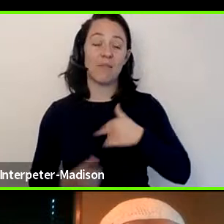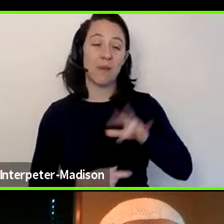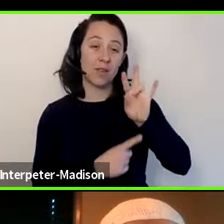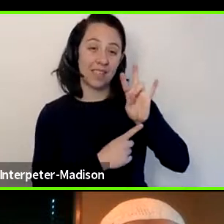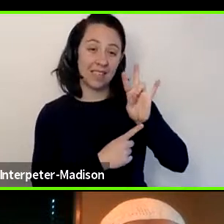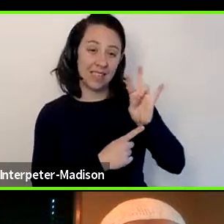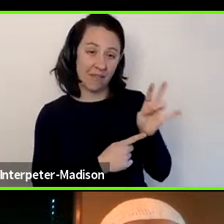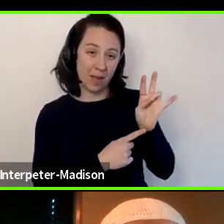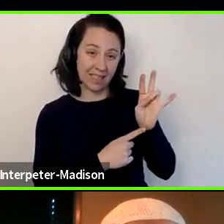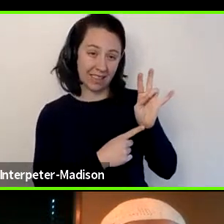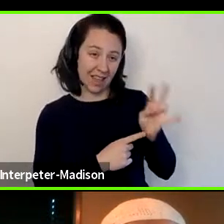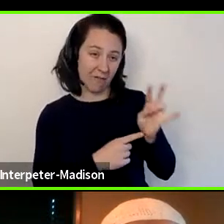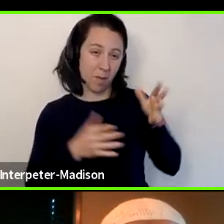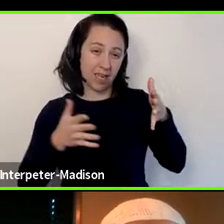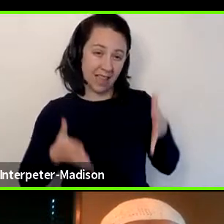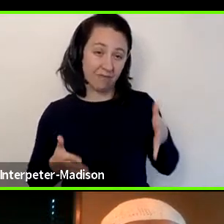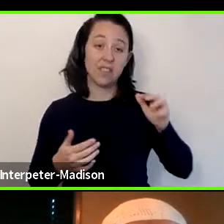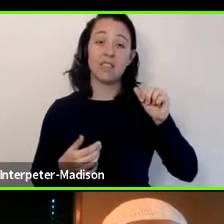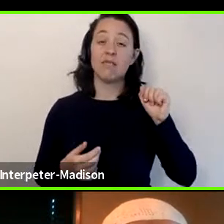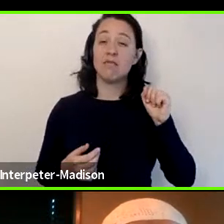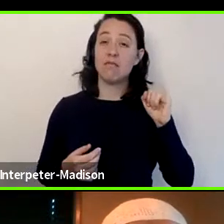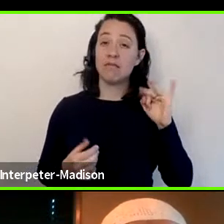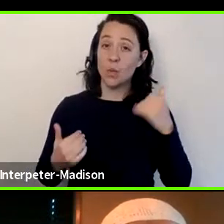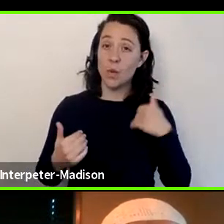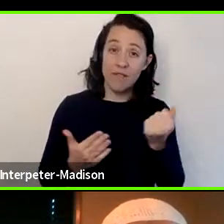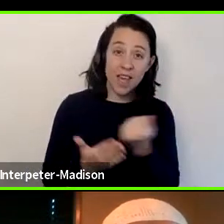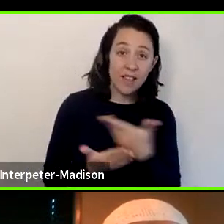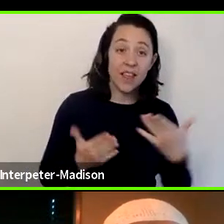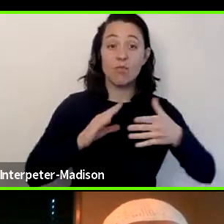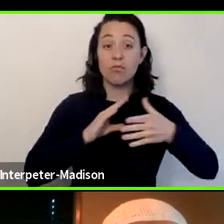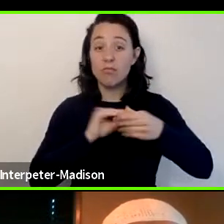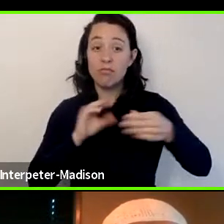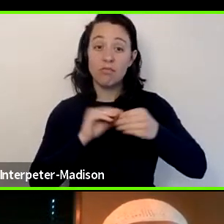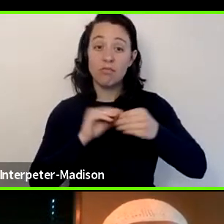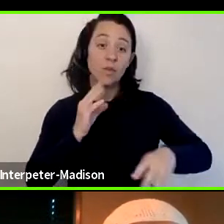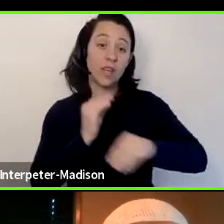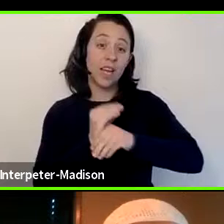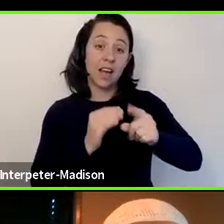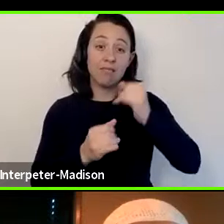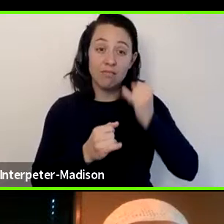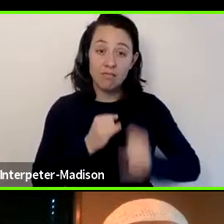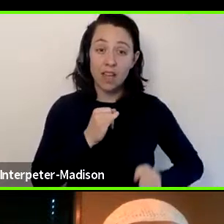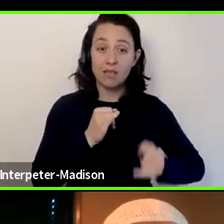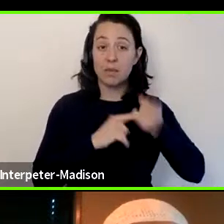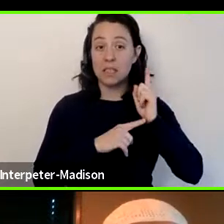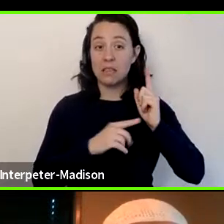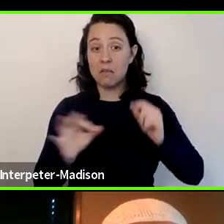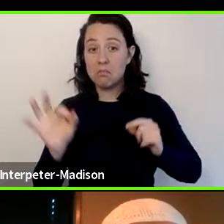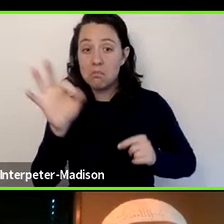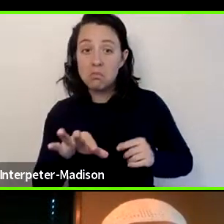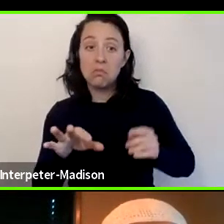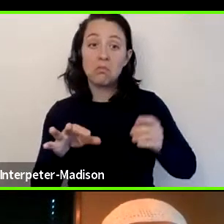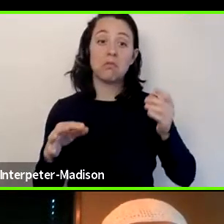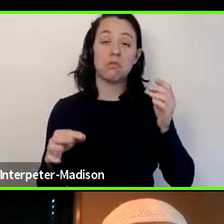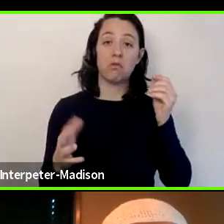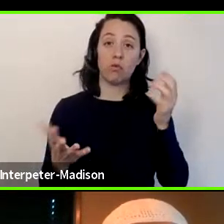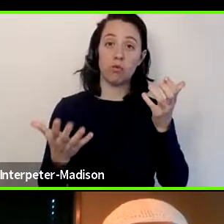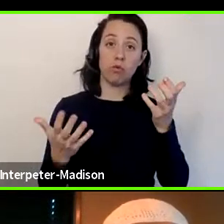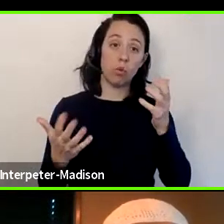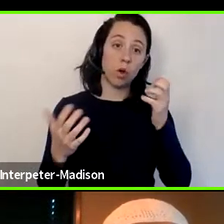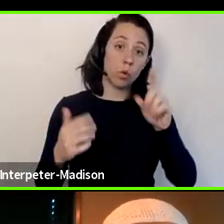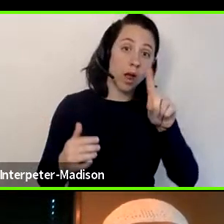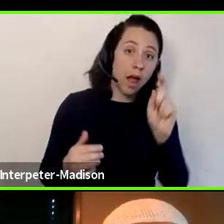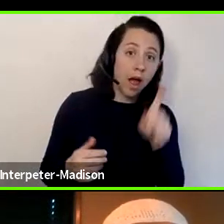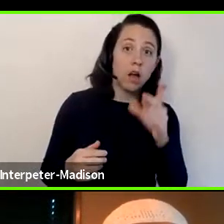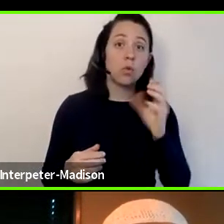if they have anything to leave us with in terms of other points that they would like to ask, or maybe sharings that they would